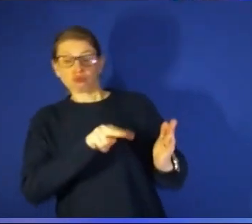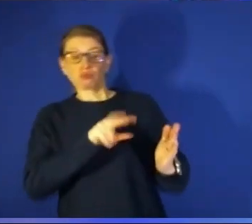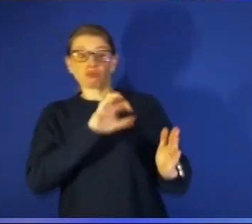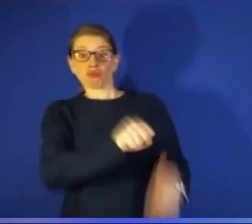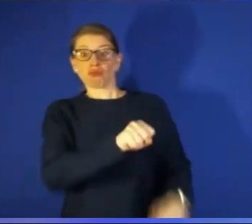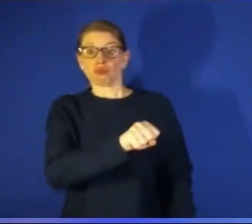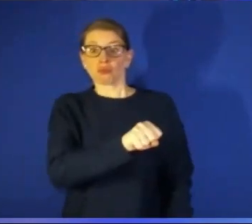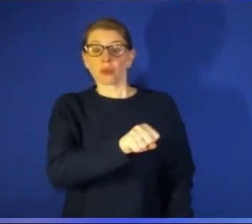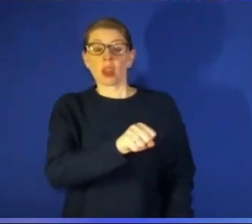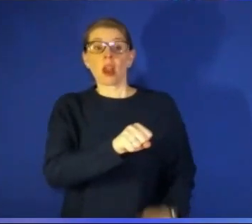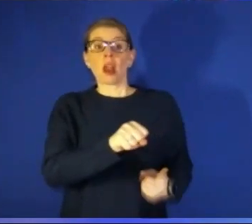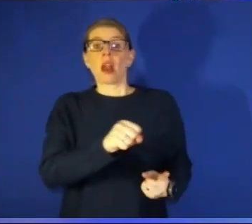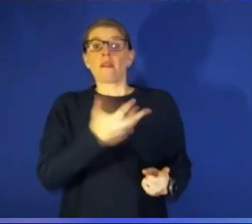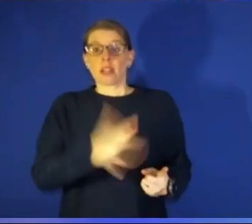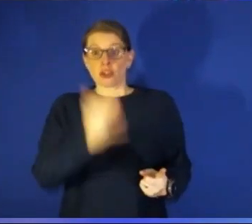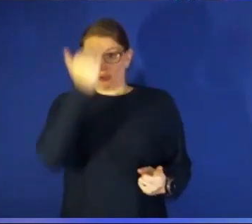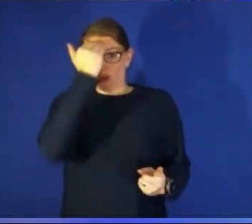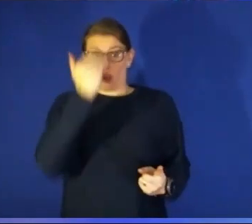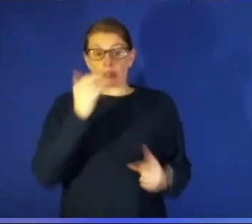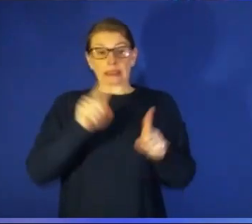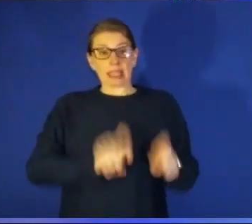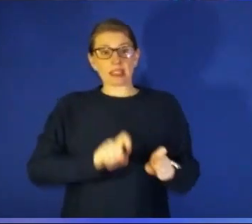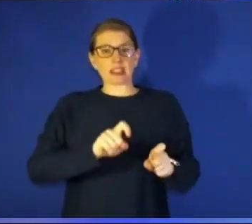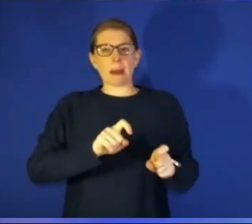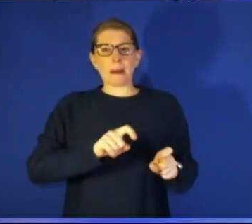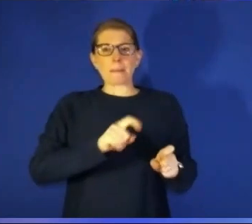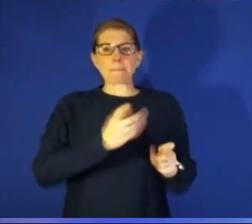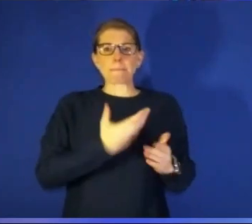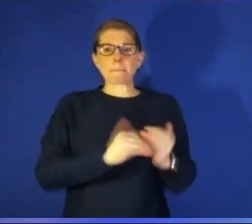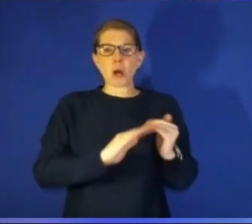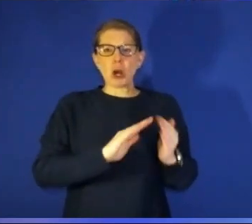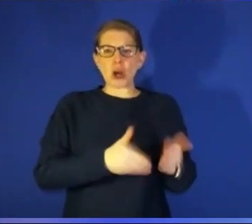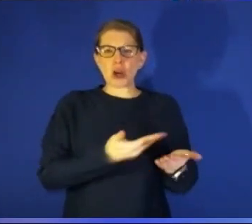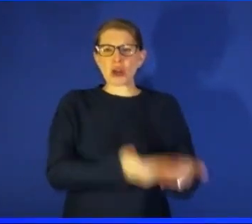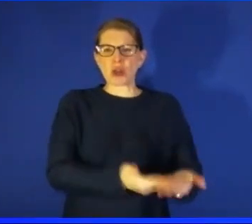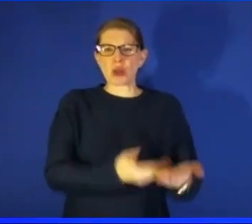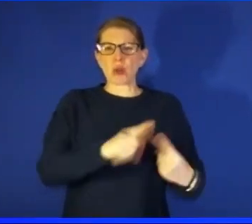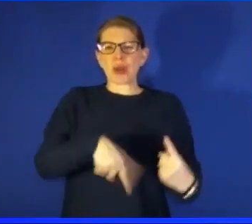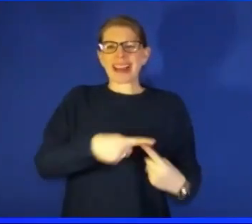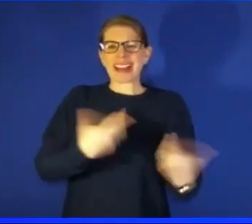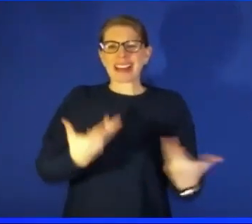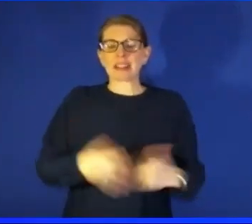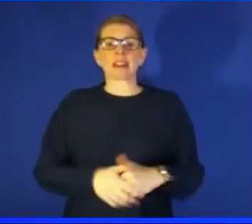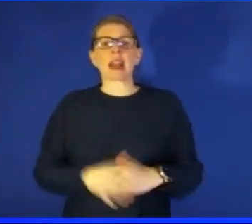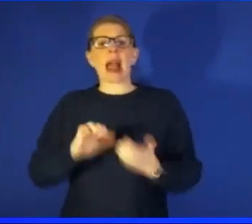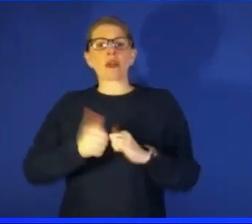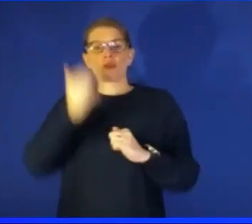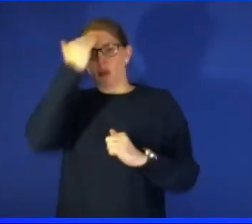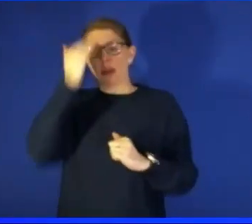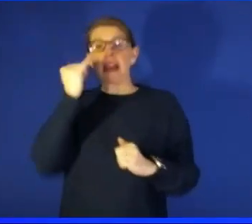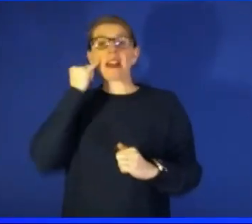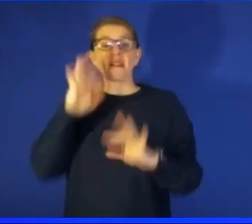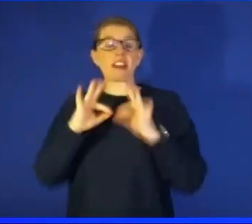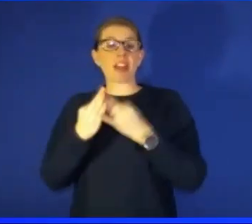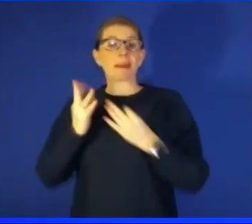have it? Are they tested for it at birth? How do you know? Yeah, so if you have a family history of it,